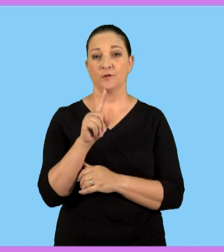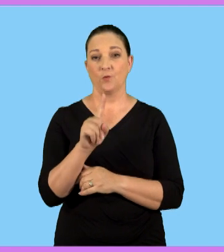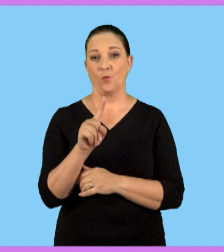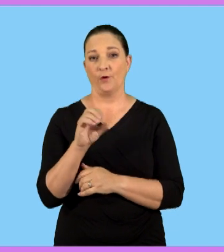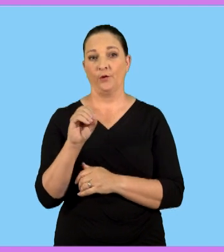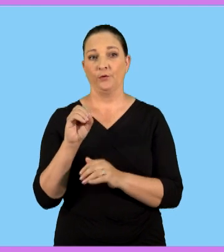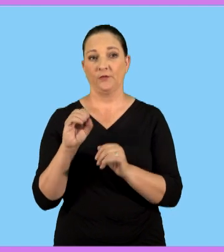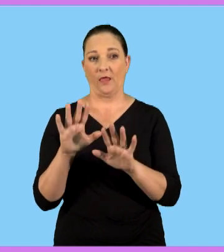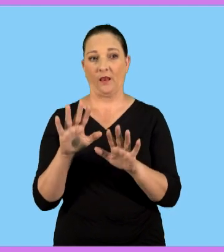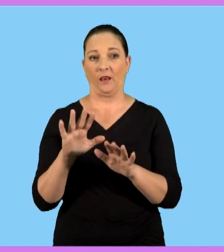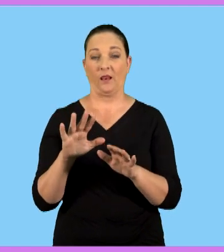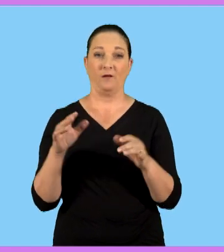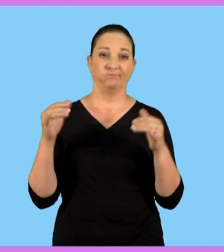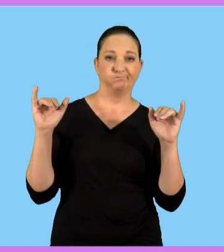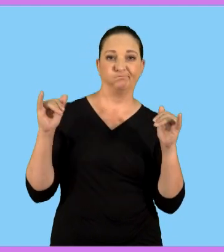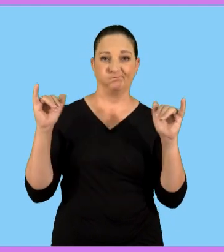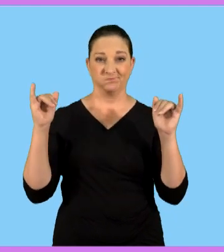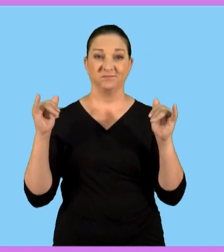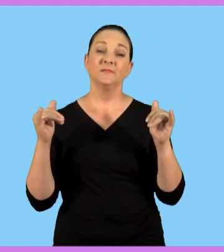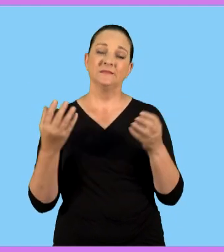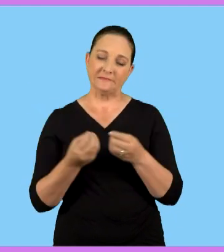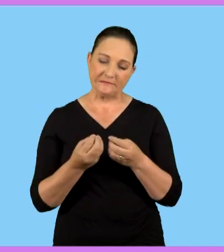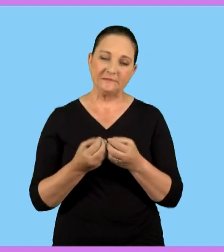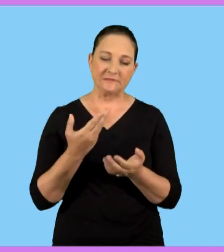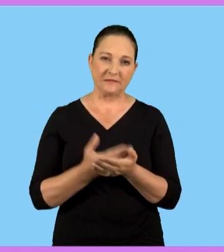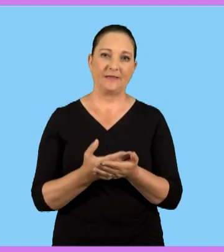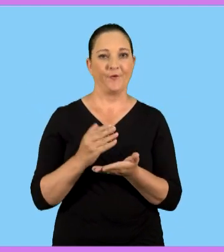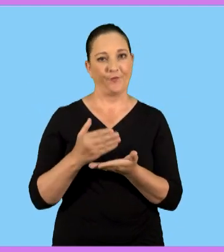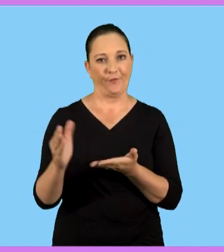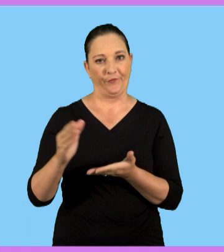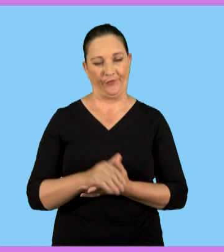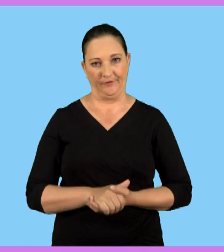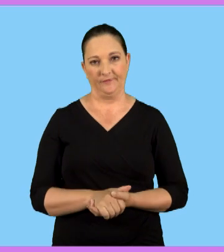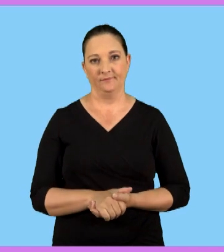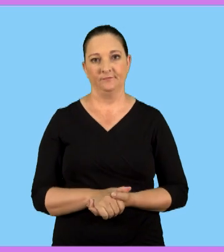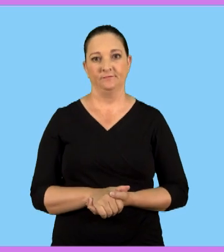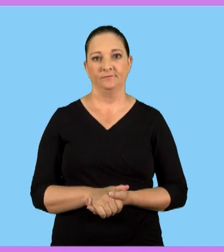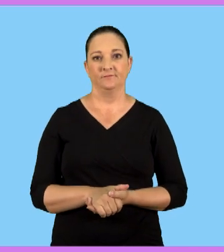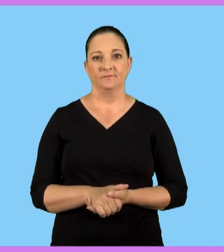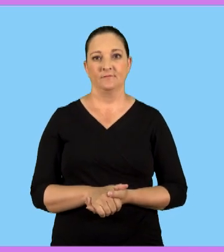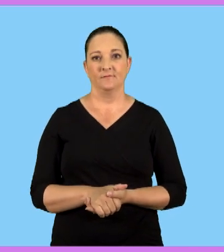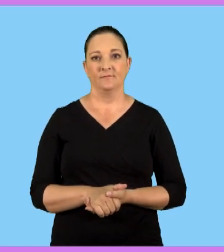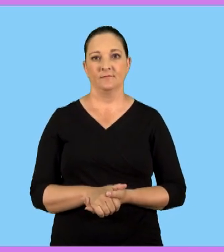1,110 Rand. Maybe that's also a problem. So that's something he can cut down on.